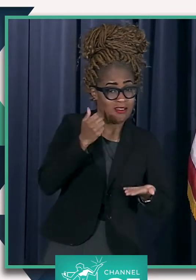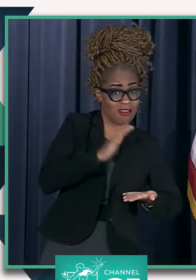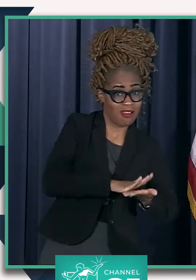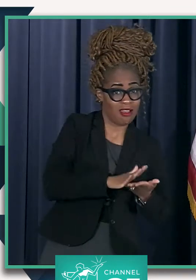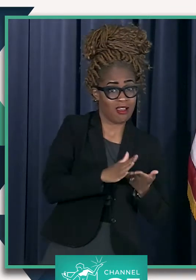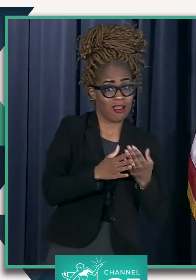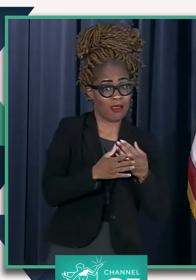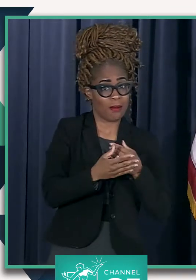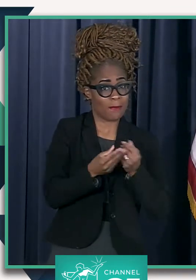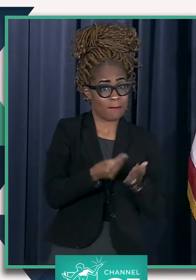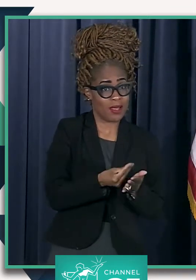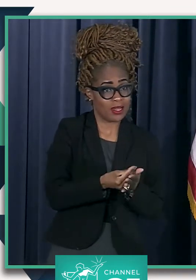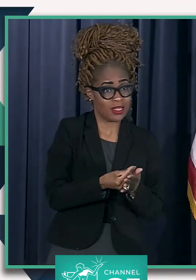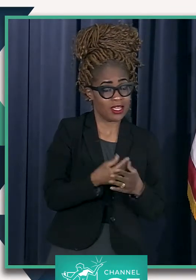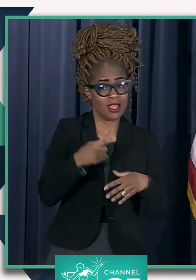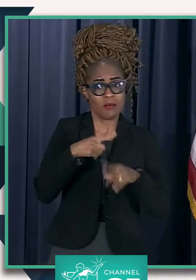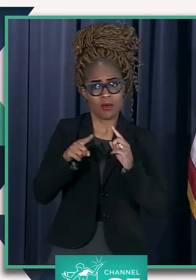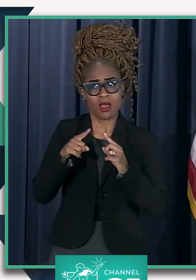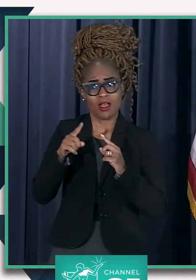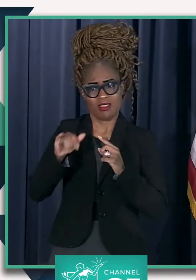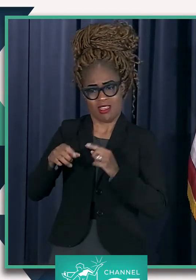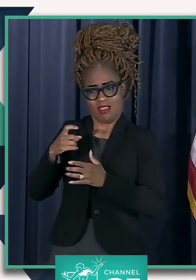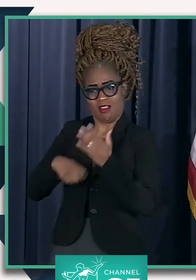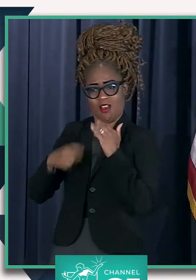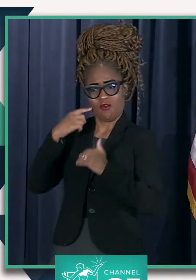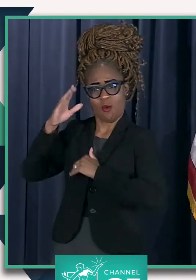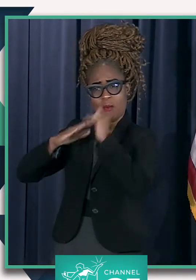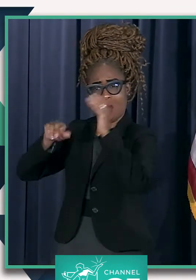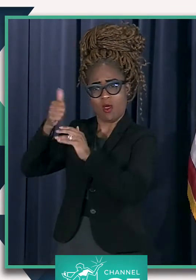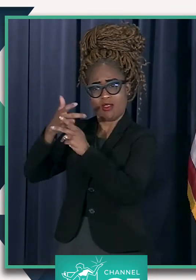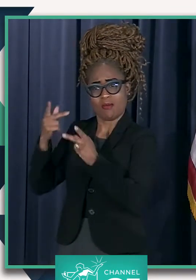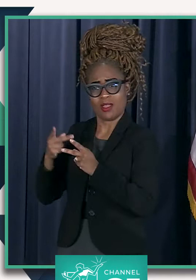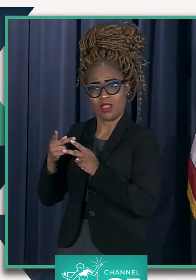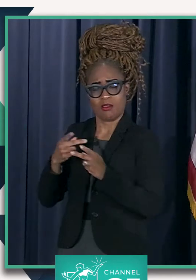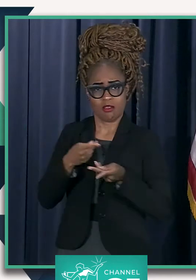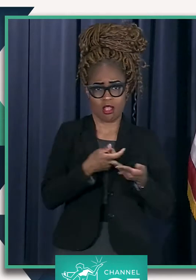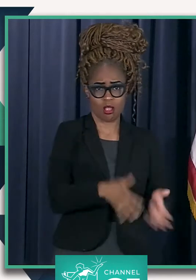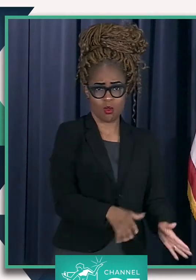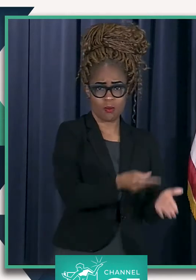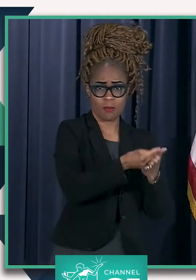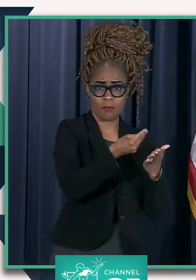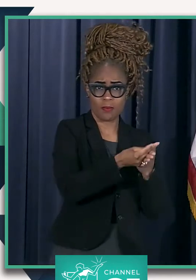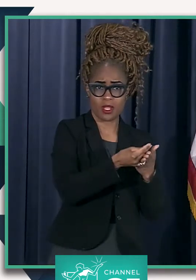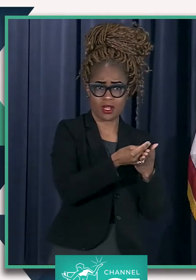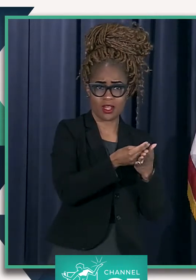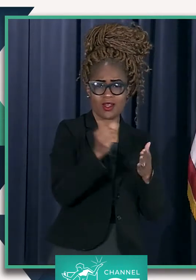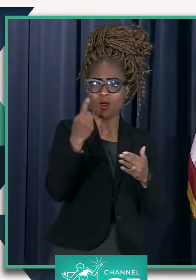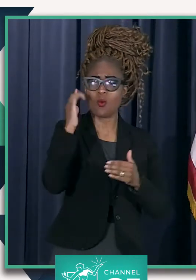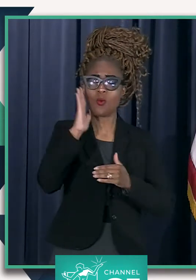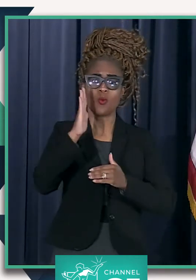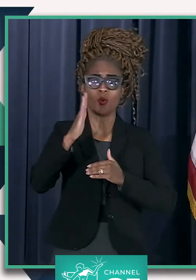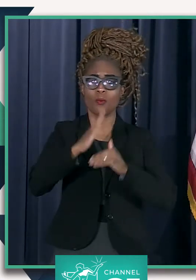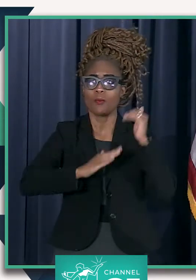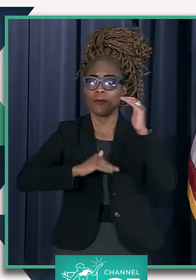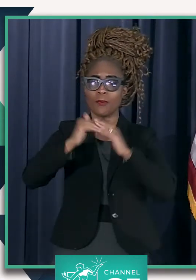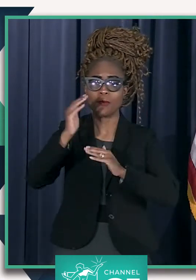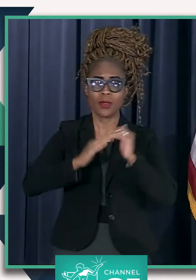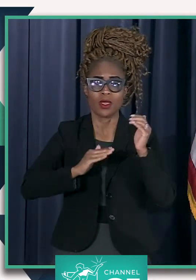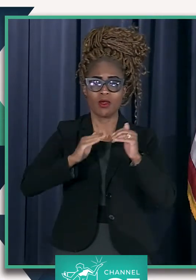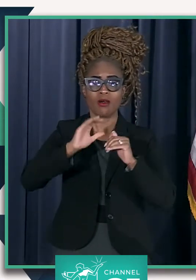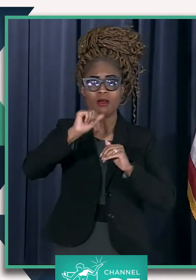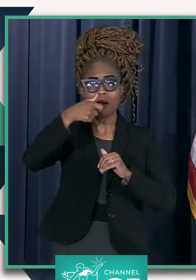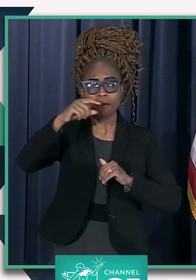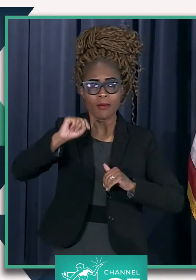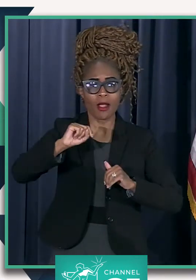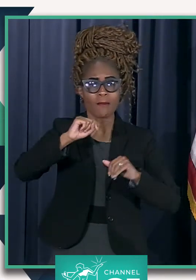costs to build are the same as every place else, you lose money. Nobody is going to build apartment units